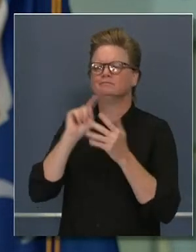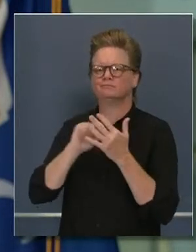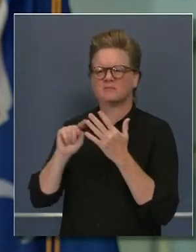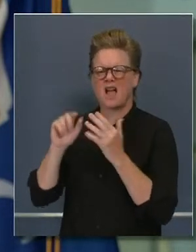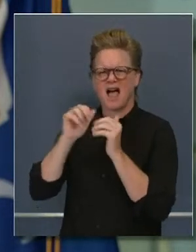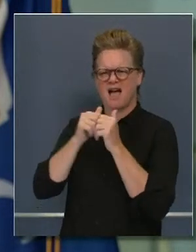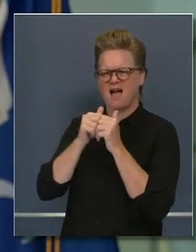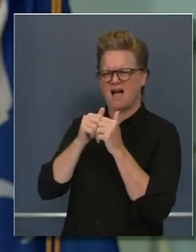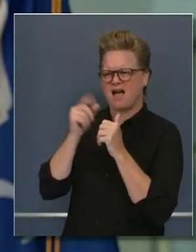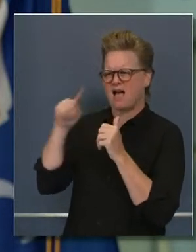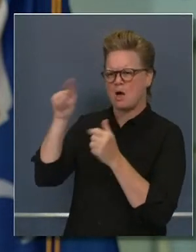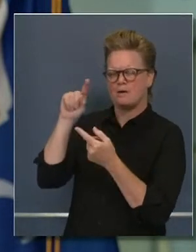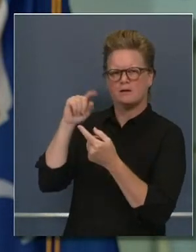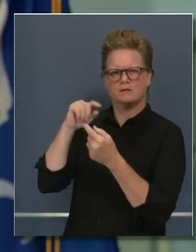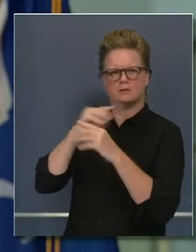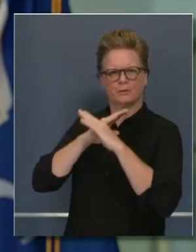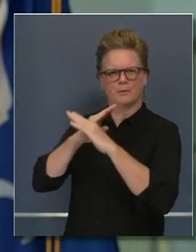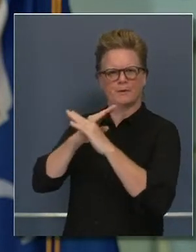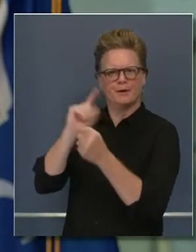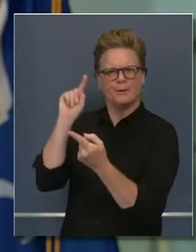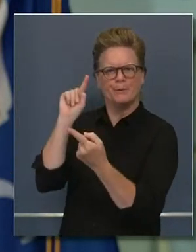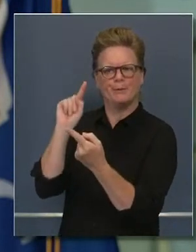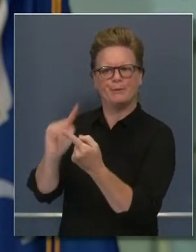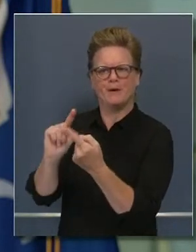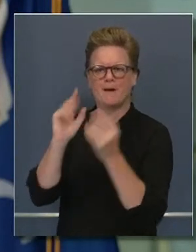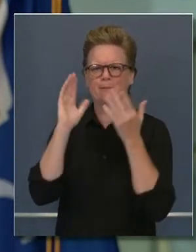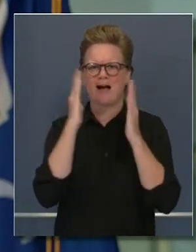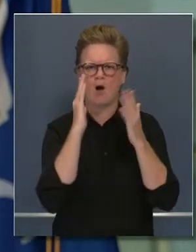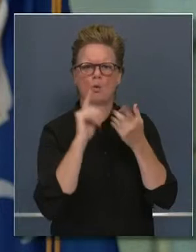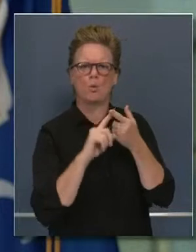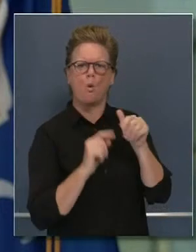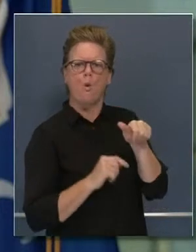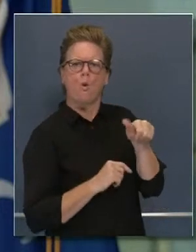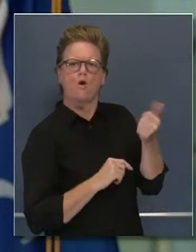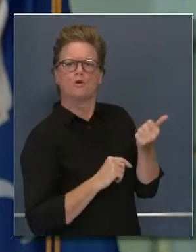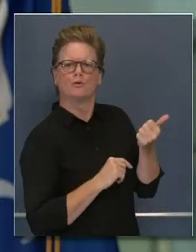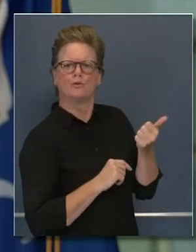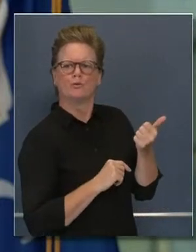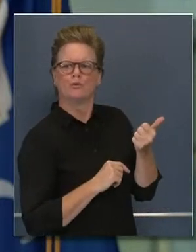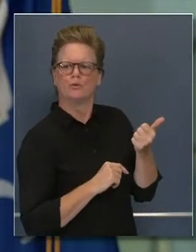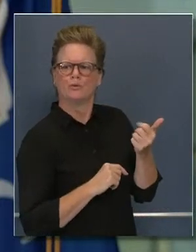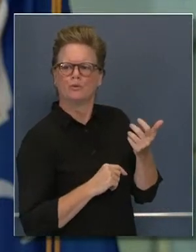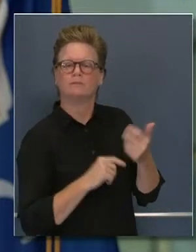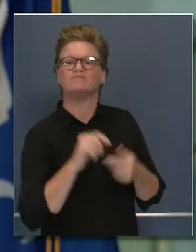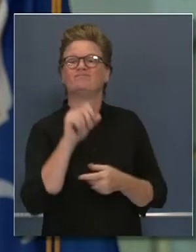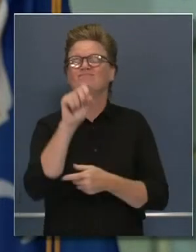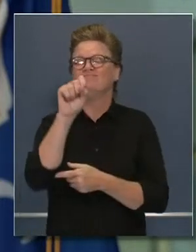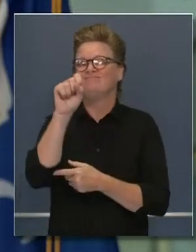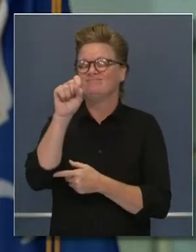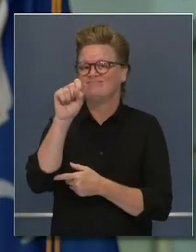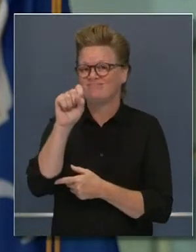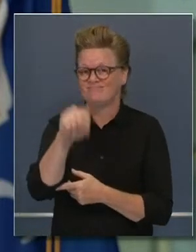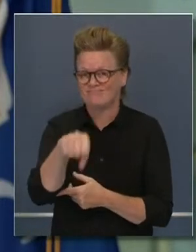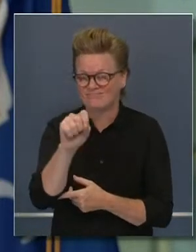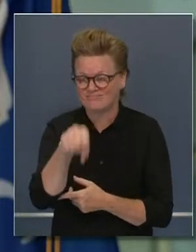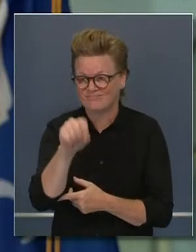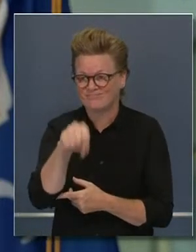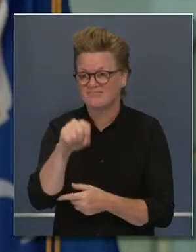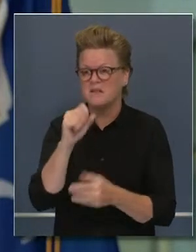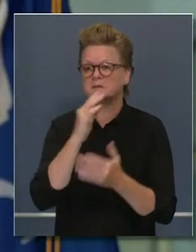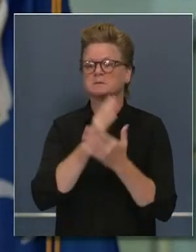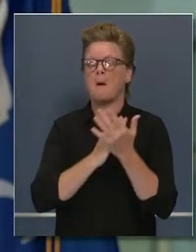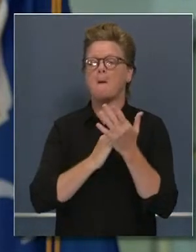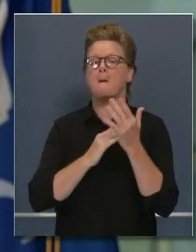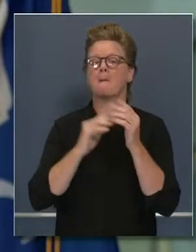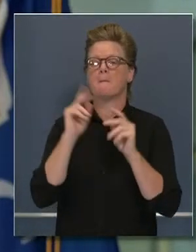and put protective factors into place. We appreciate that other sectors are able to do similar things, and as we